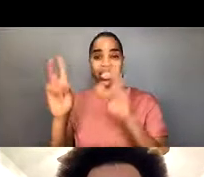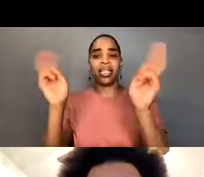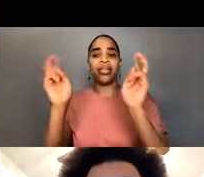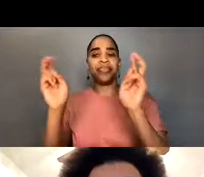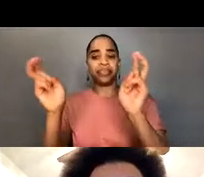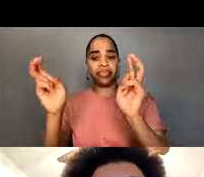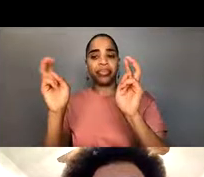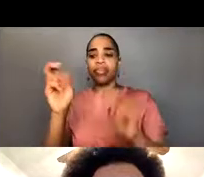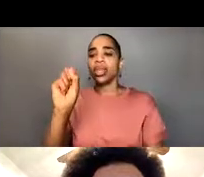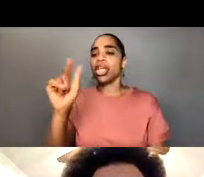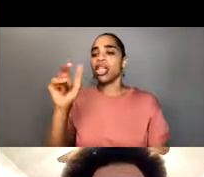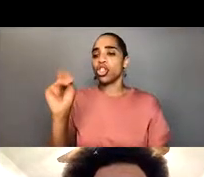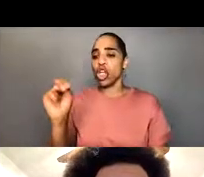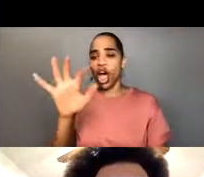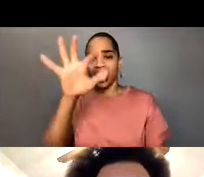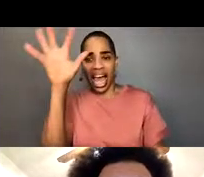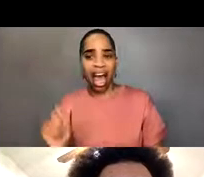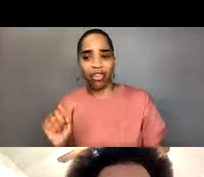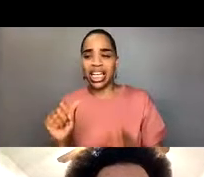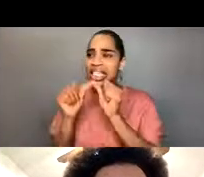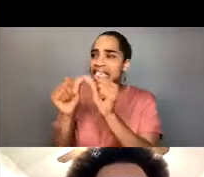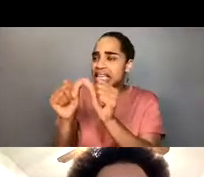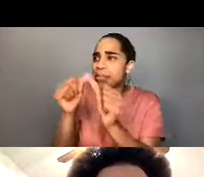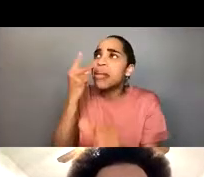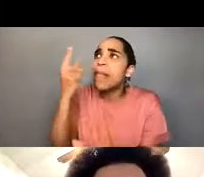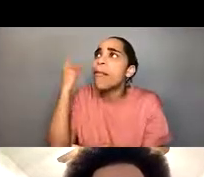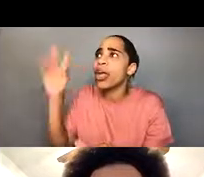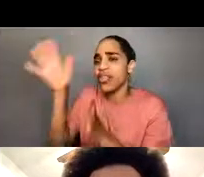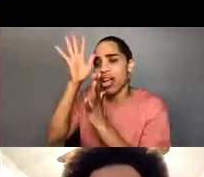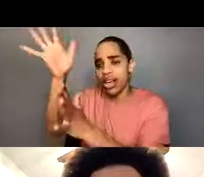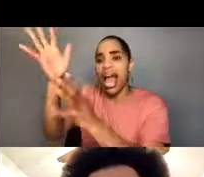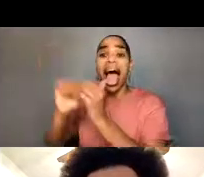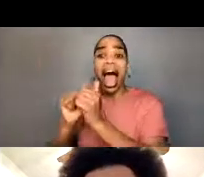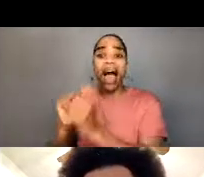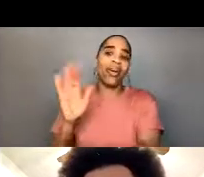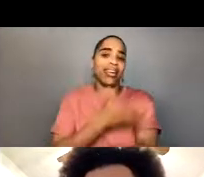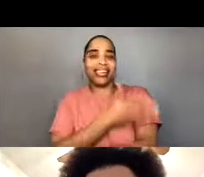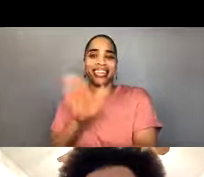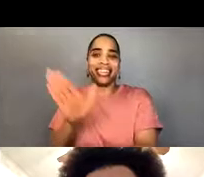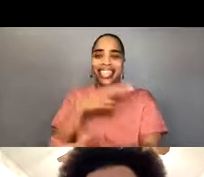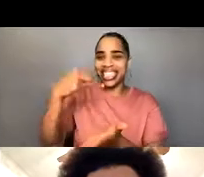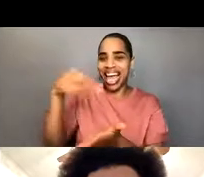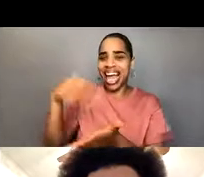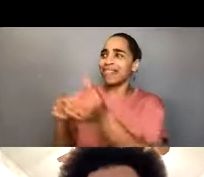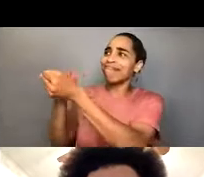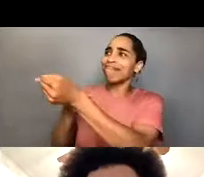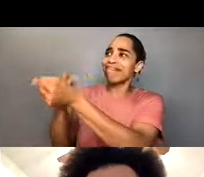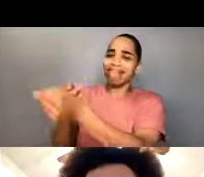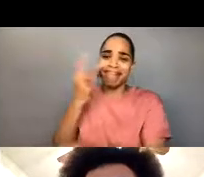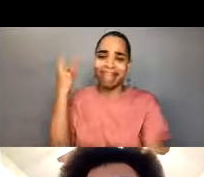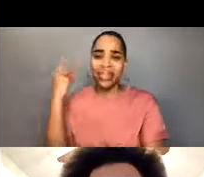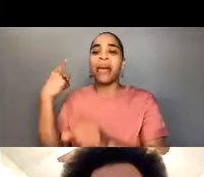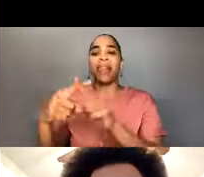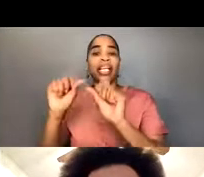Ceylon Africans Keep the Memory of Their Ancestors Alive Through Song and Dance, and the